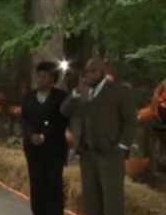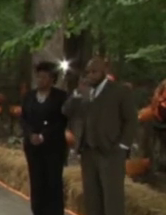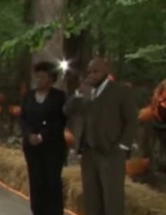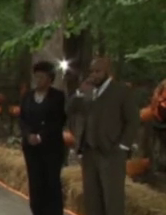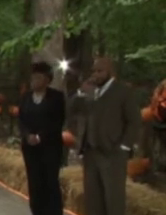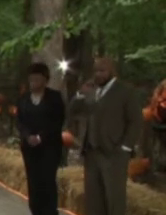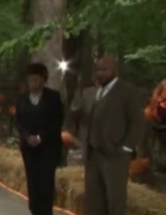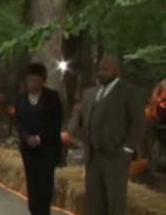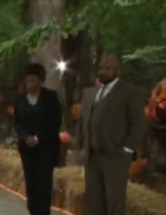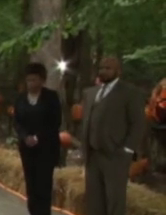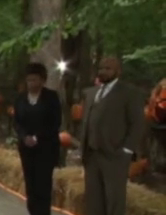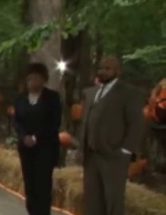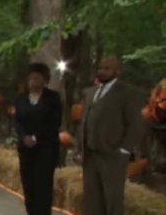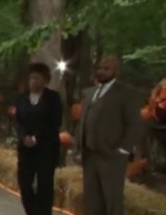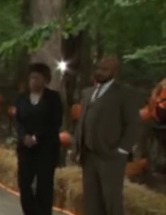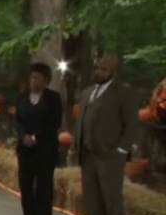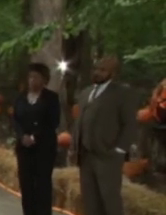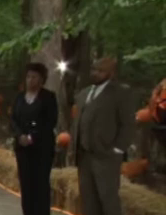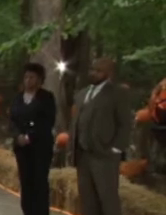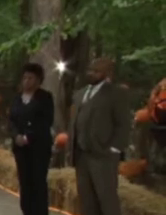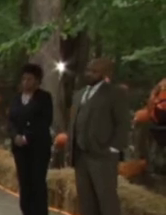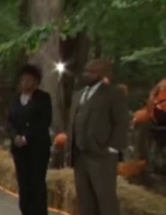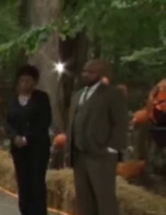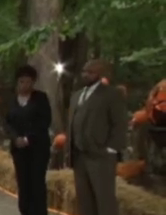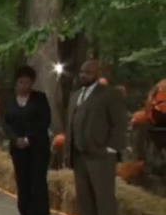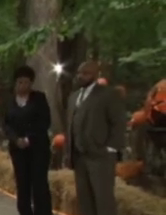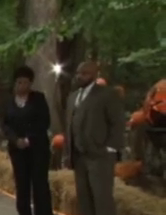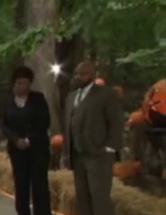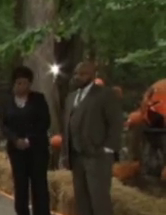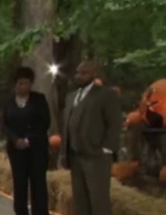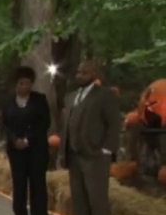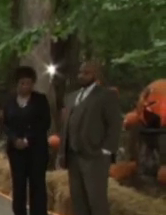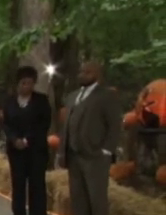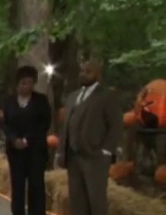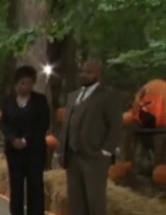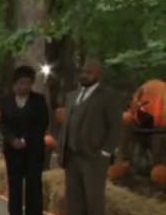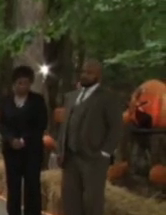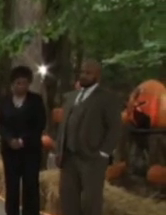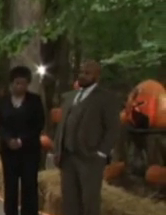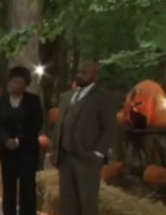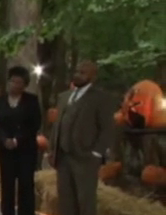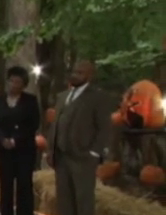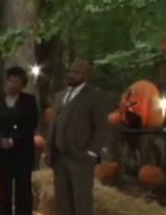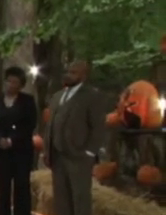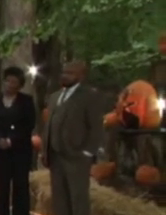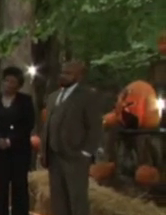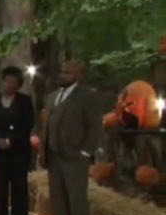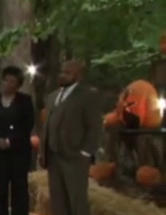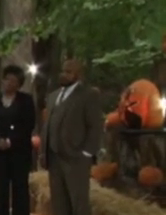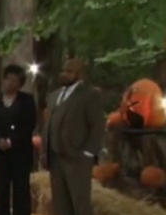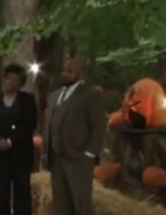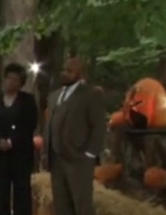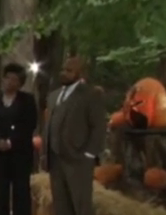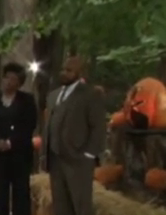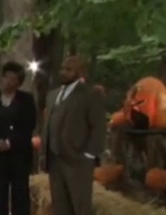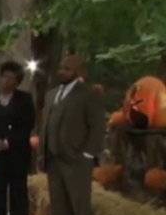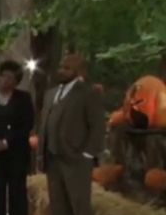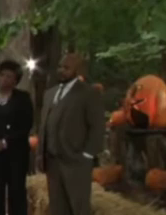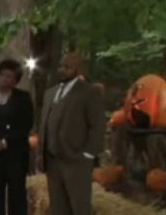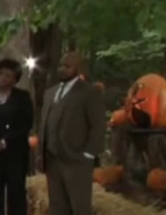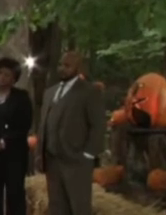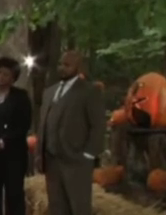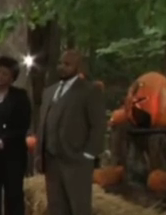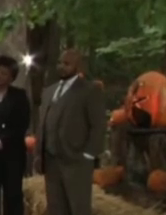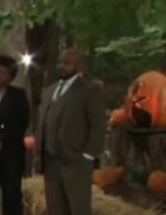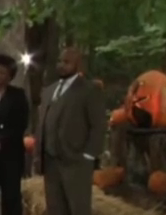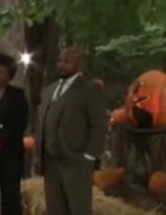All right, so we're transitioning just a little bit from our jack-o'-lantern spectacular to announce a key transition in city government, and that